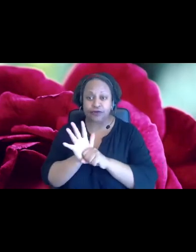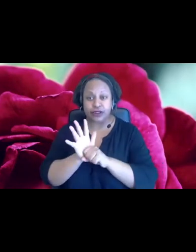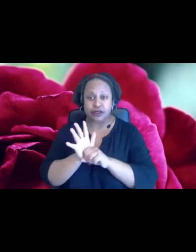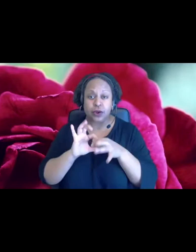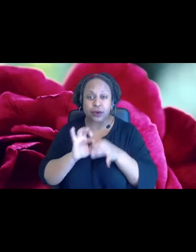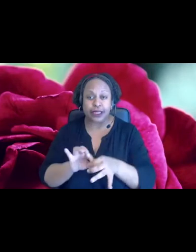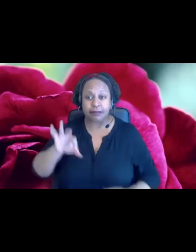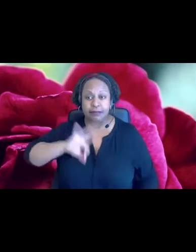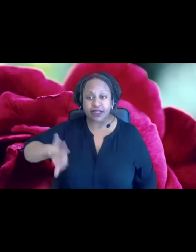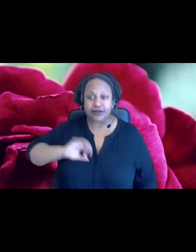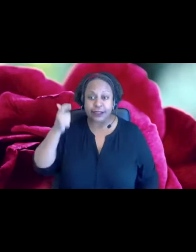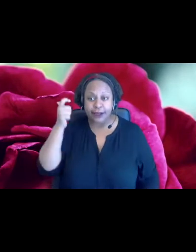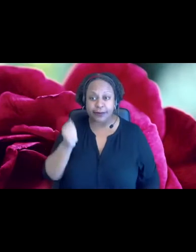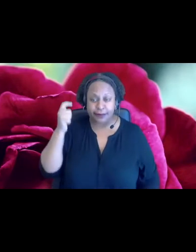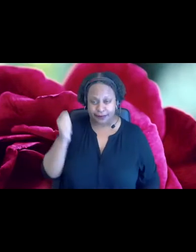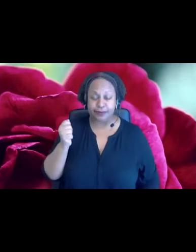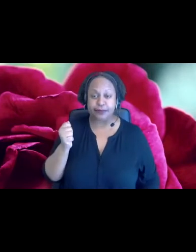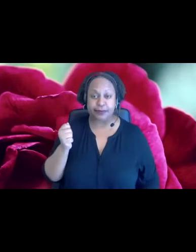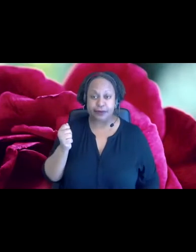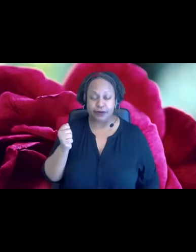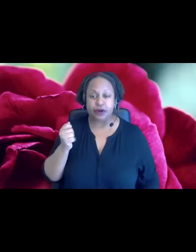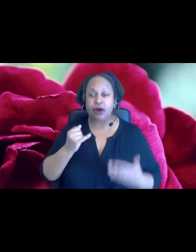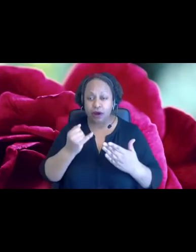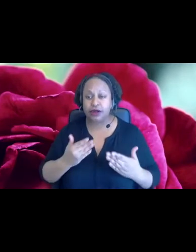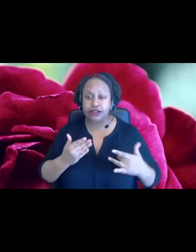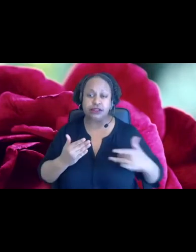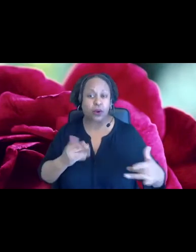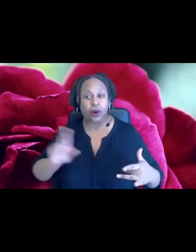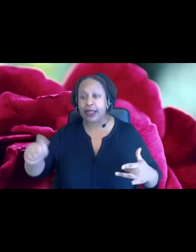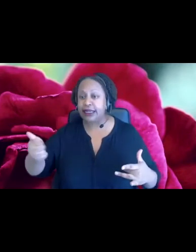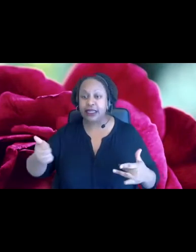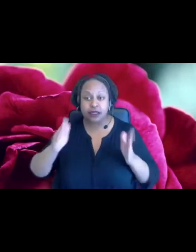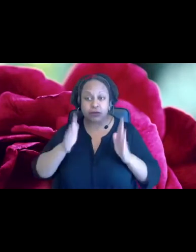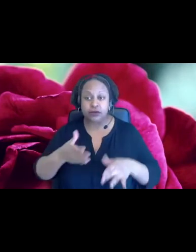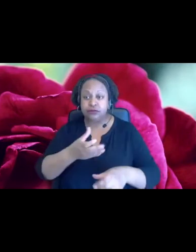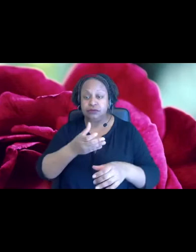COVID-related benefits that artists or any taxpayers